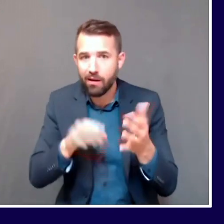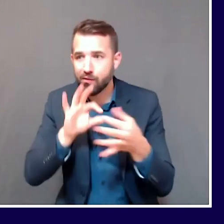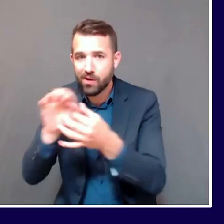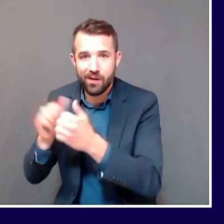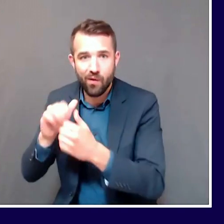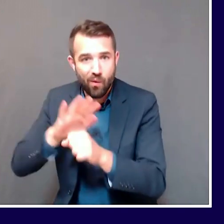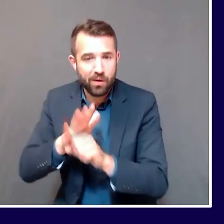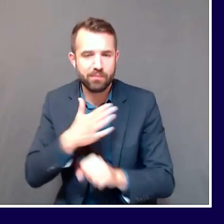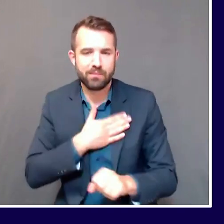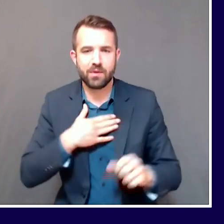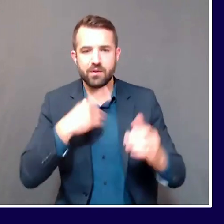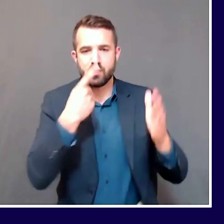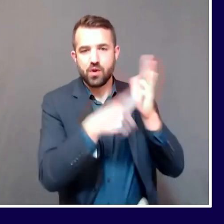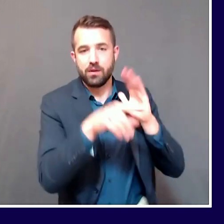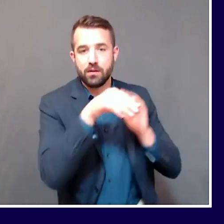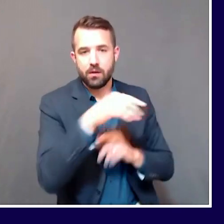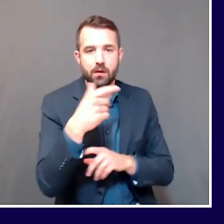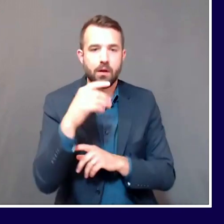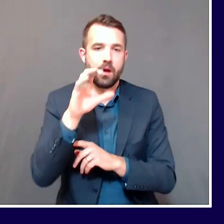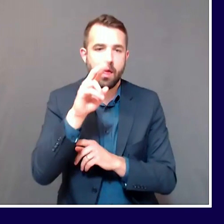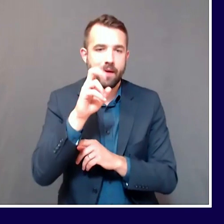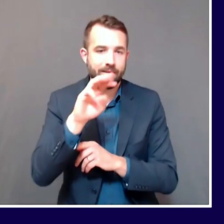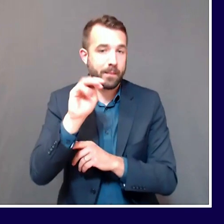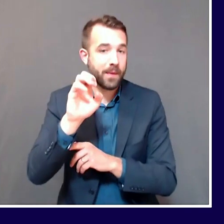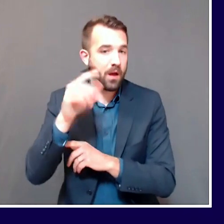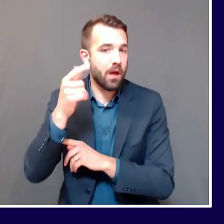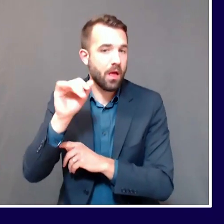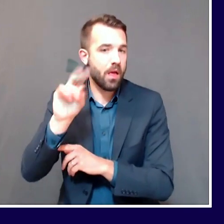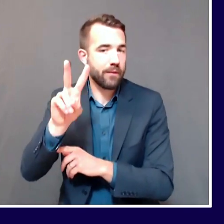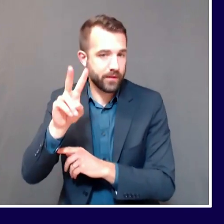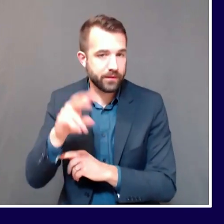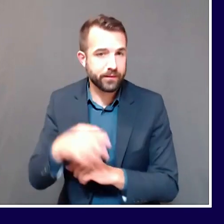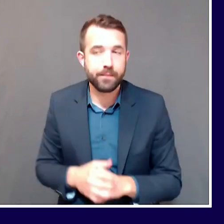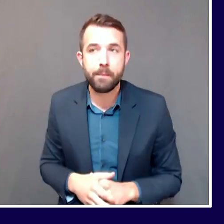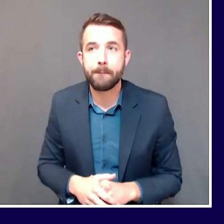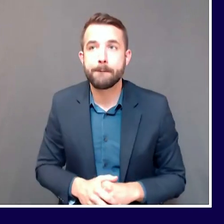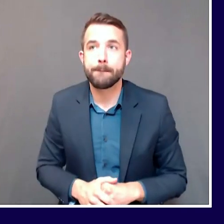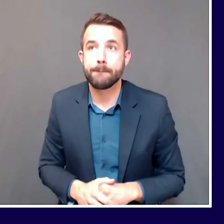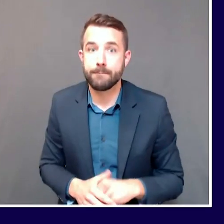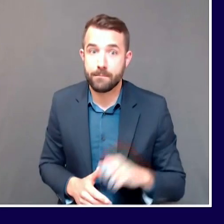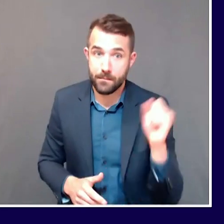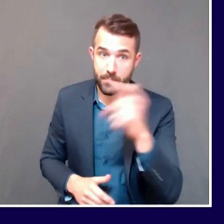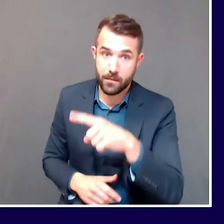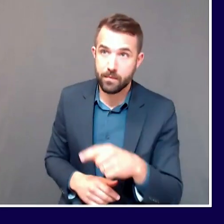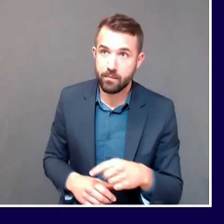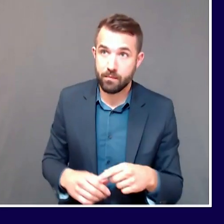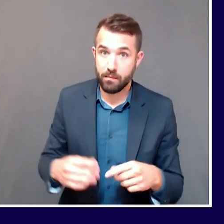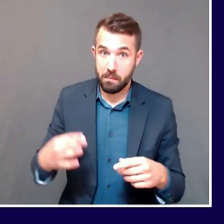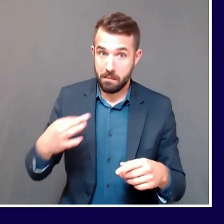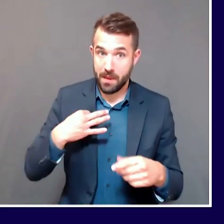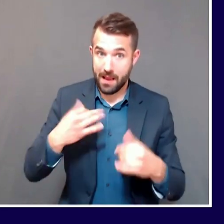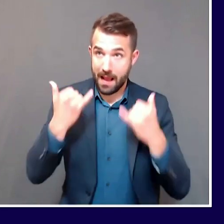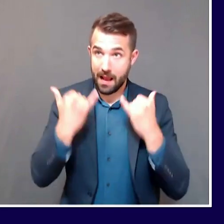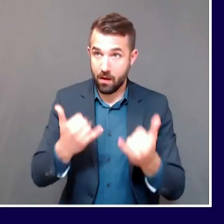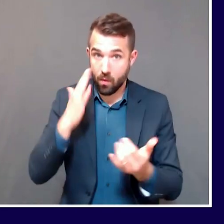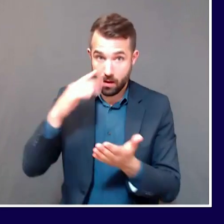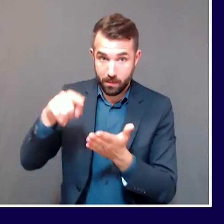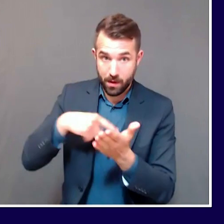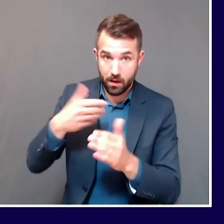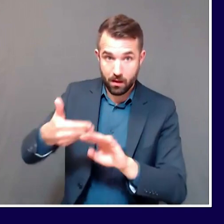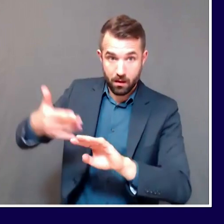some of that cover things retroactively for people who already were incurring these bills?